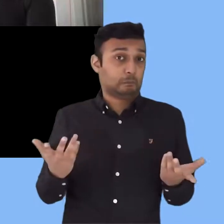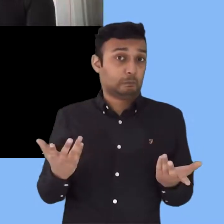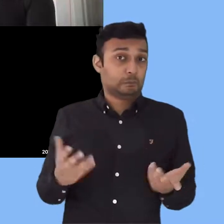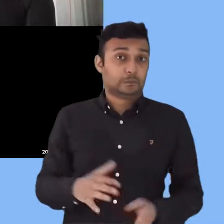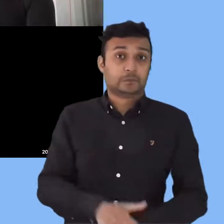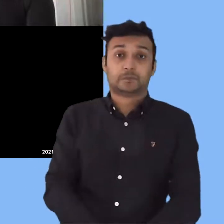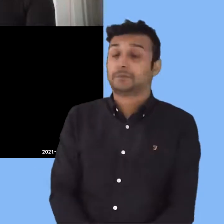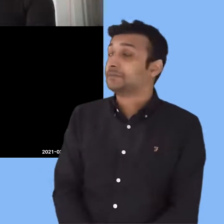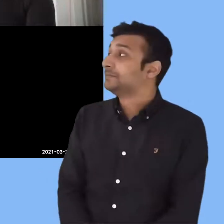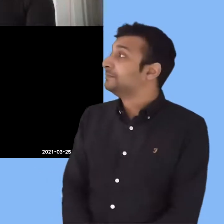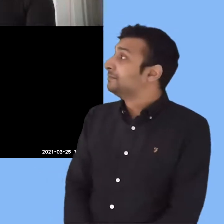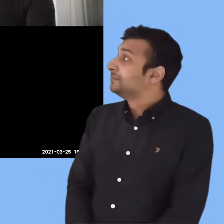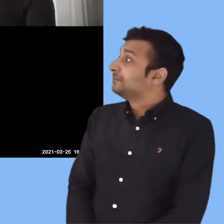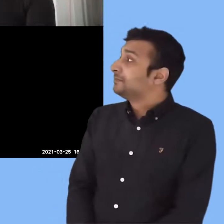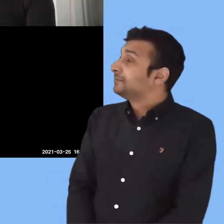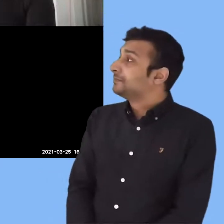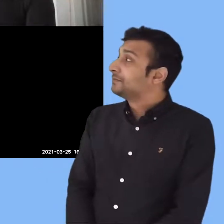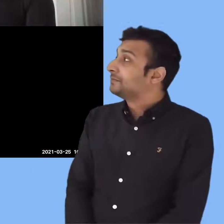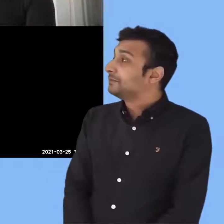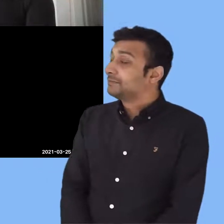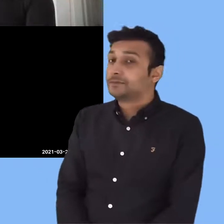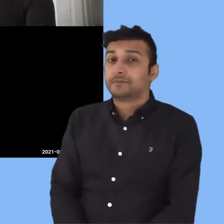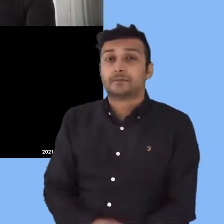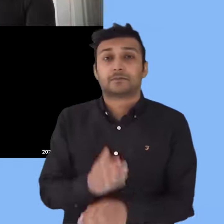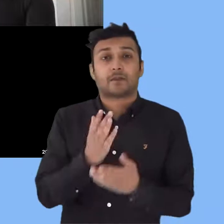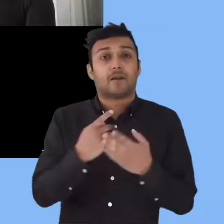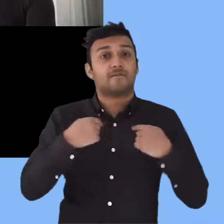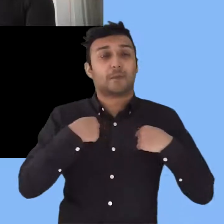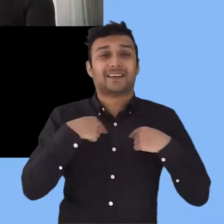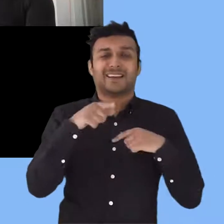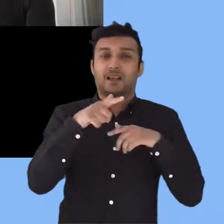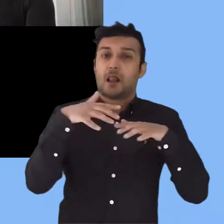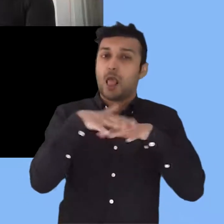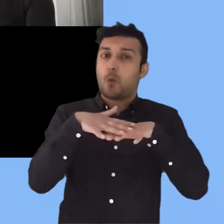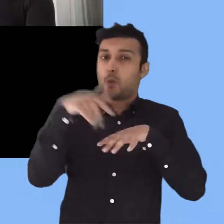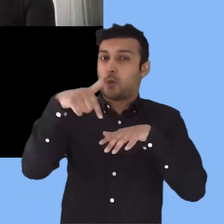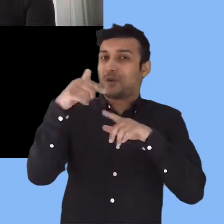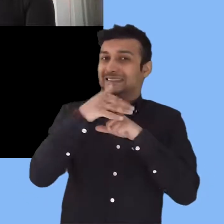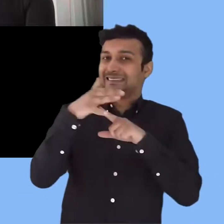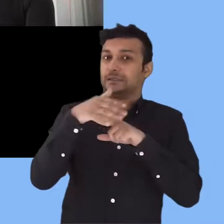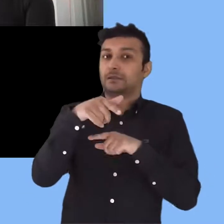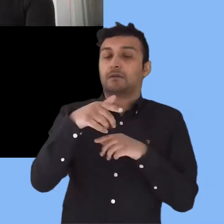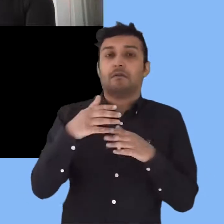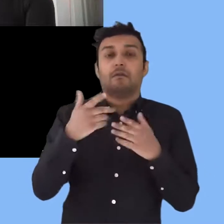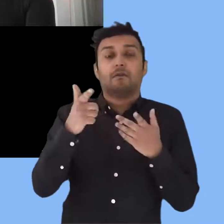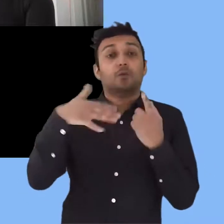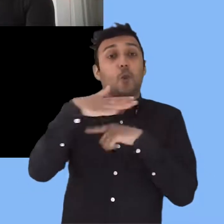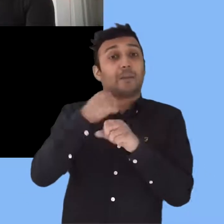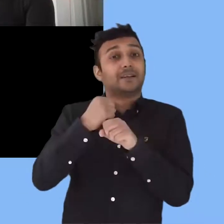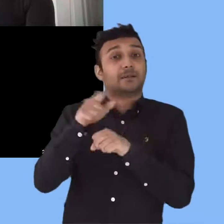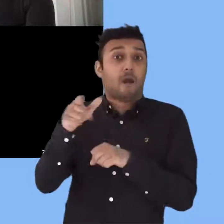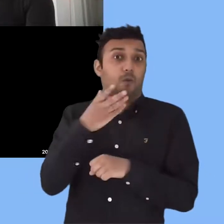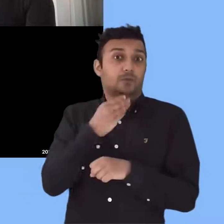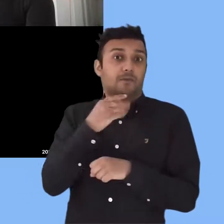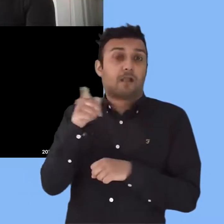Something that I found really important was networks. And I think social media can be quite useful in that aspect as well. You may